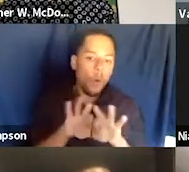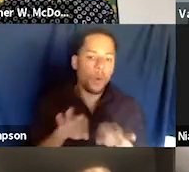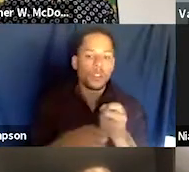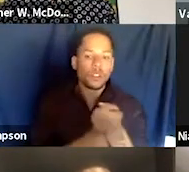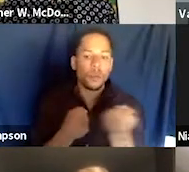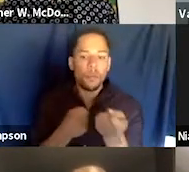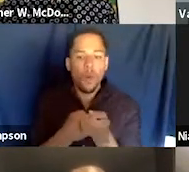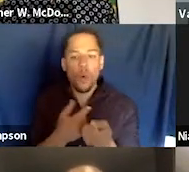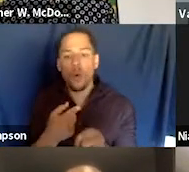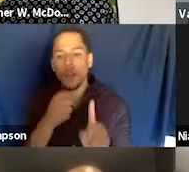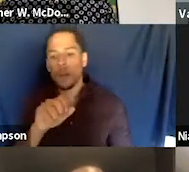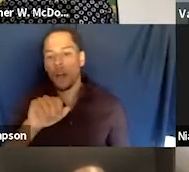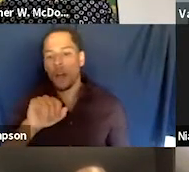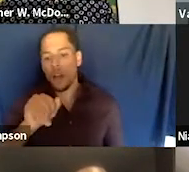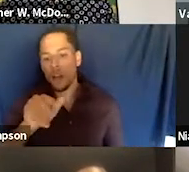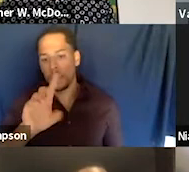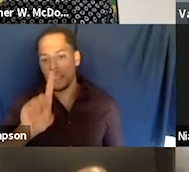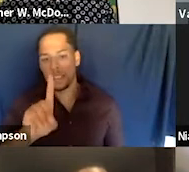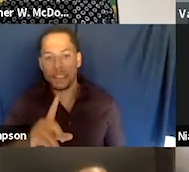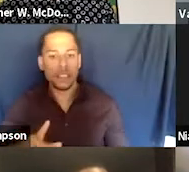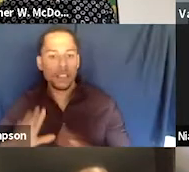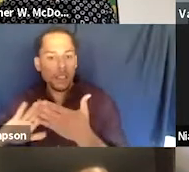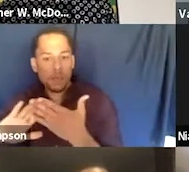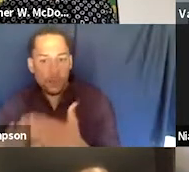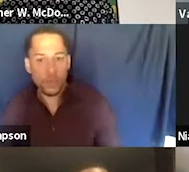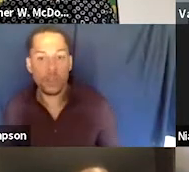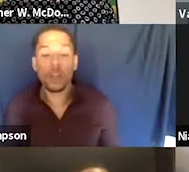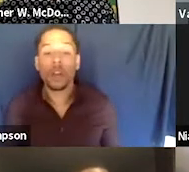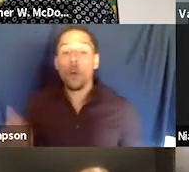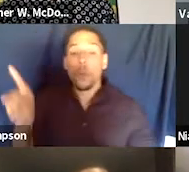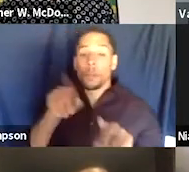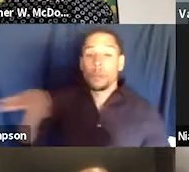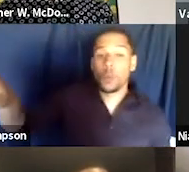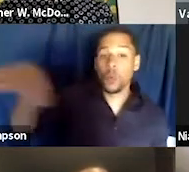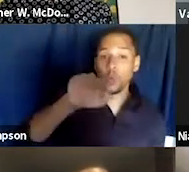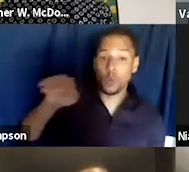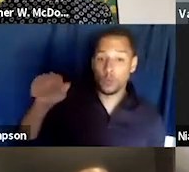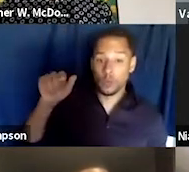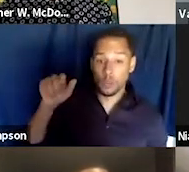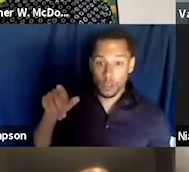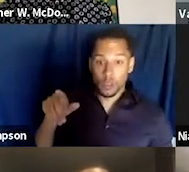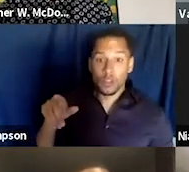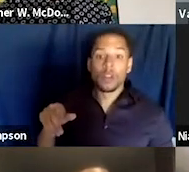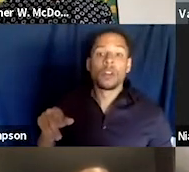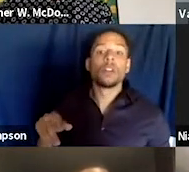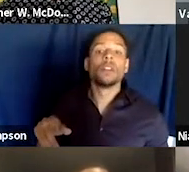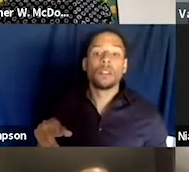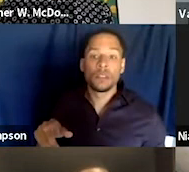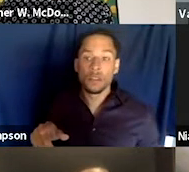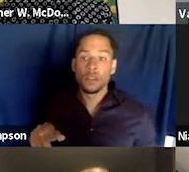so y'all know, they are trying to take this away. They're trying to invade our